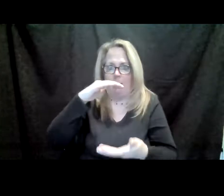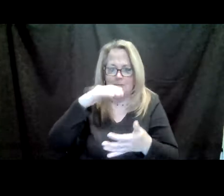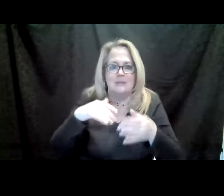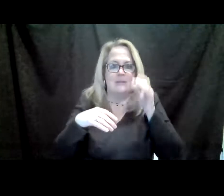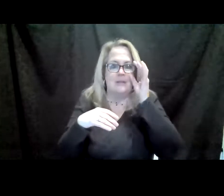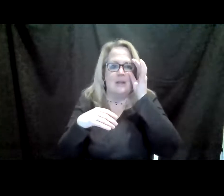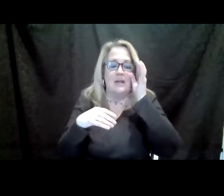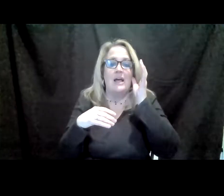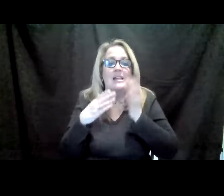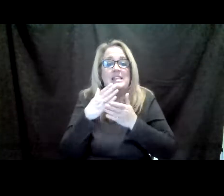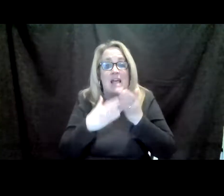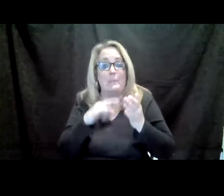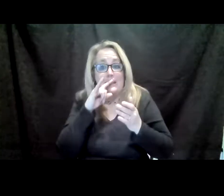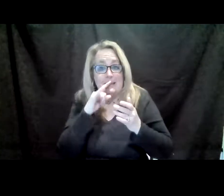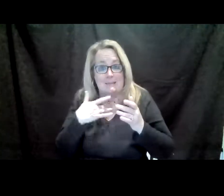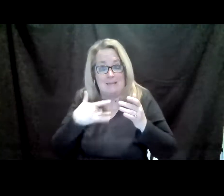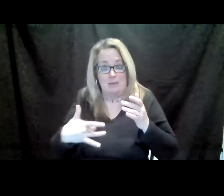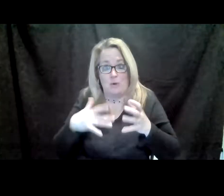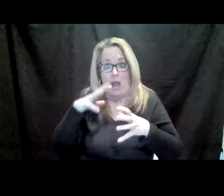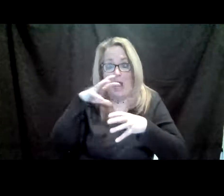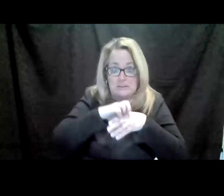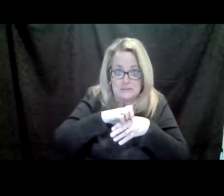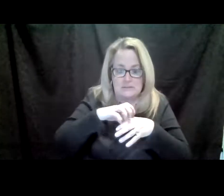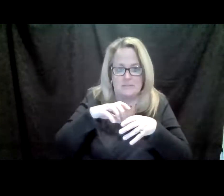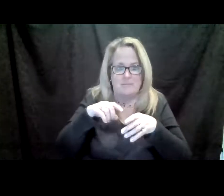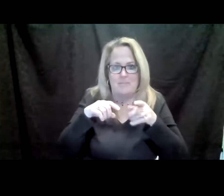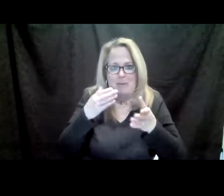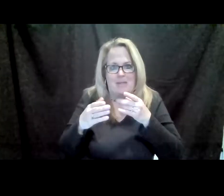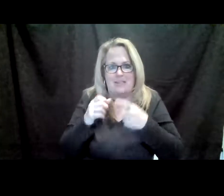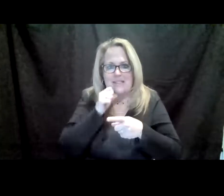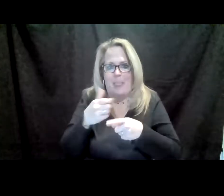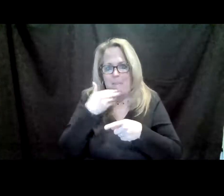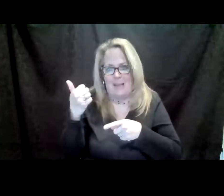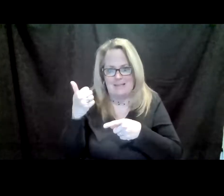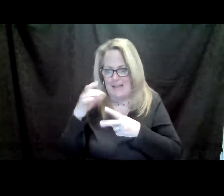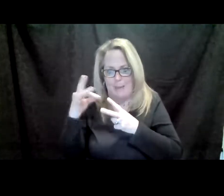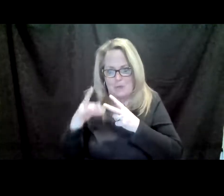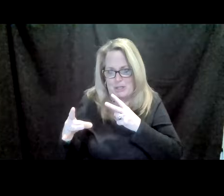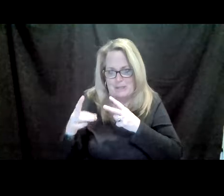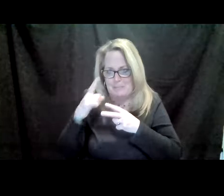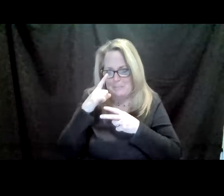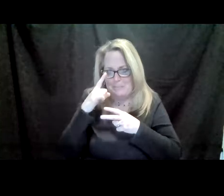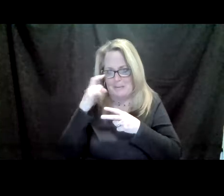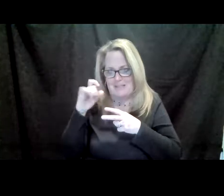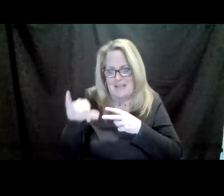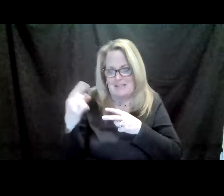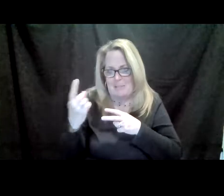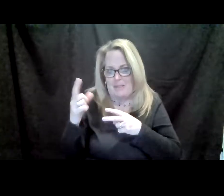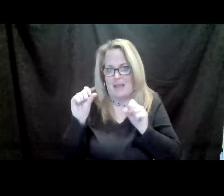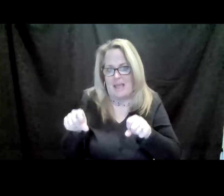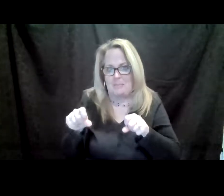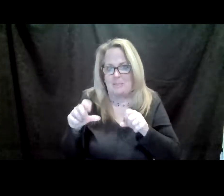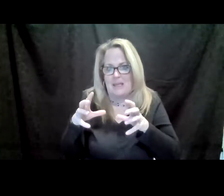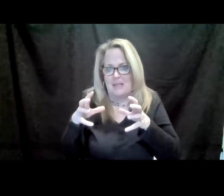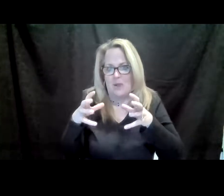really bite down very hard. This may not be the best option for them because this is something that can be dented